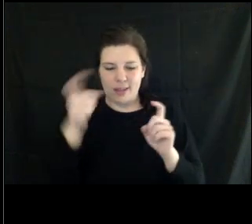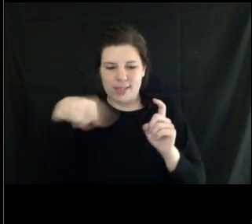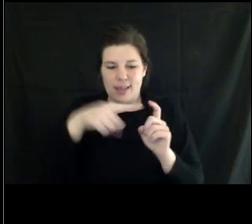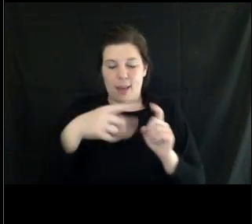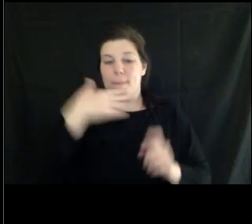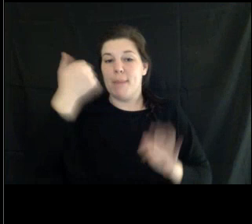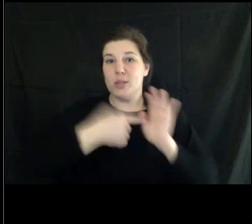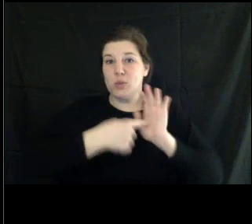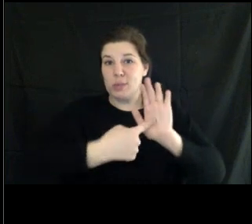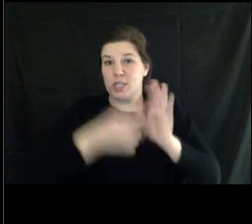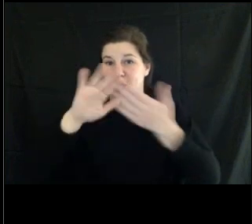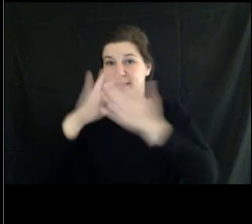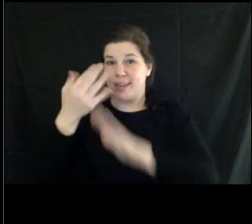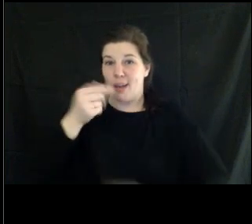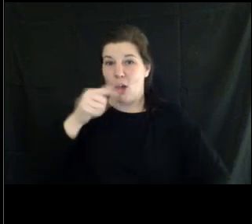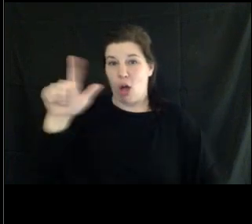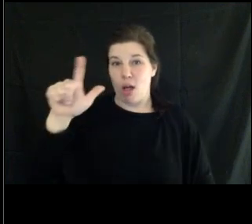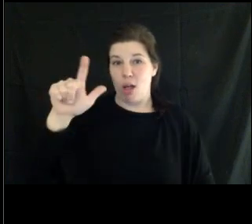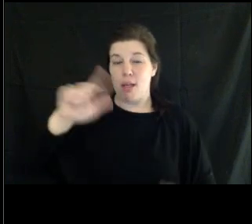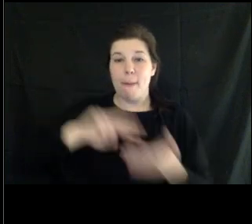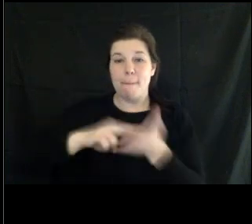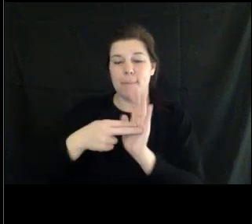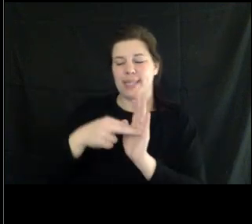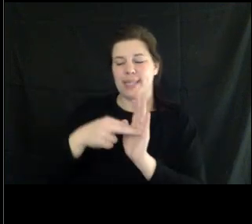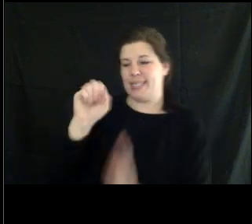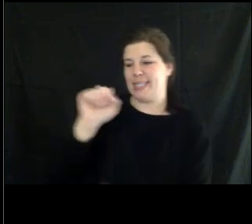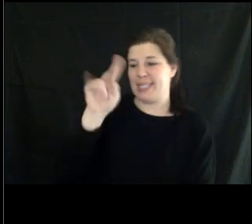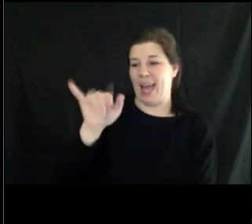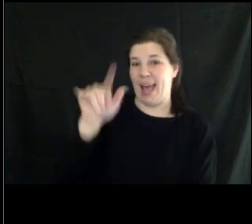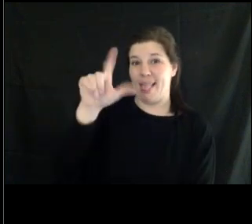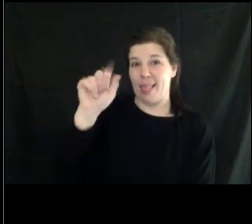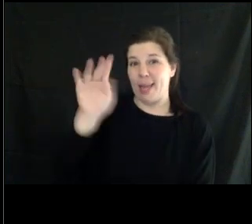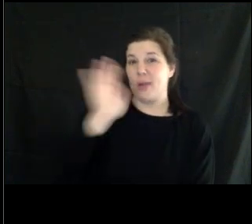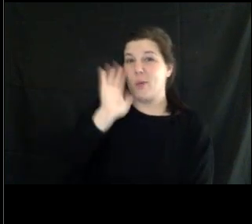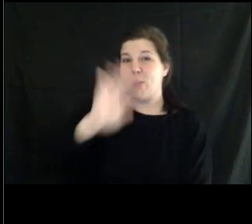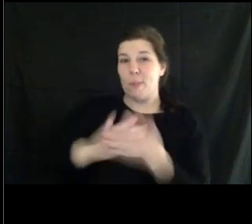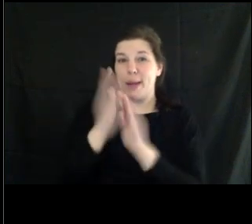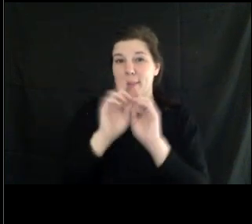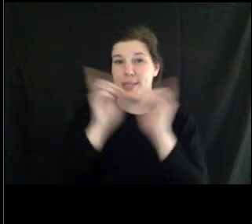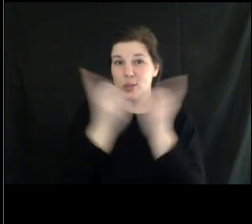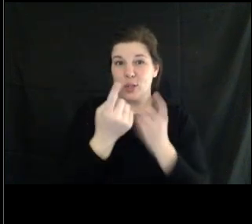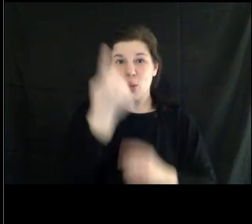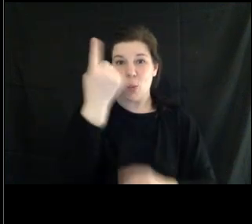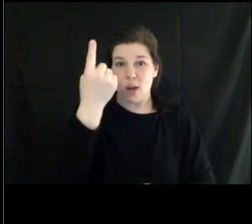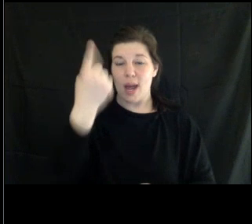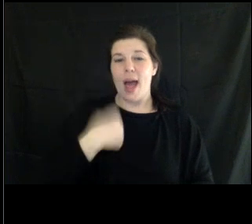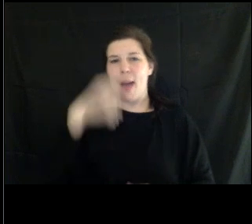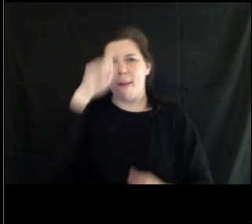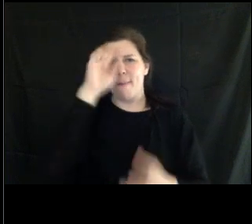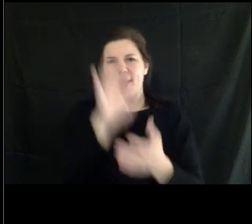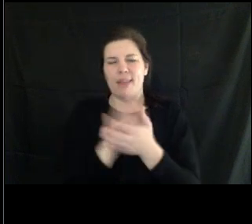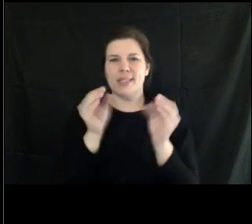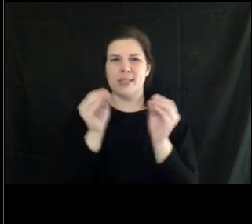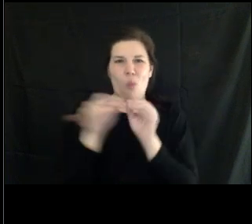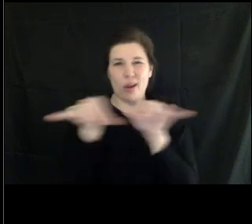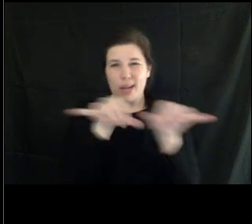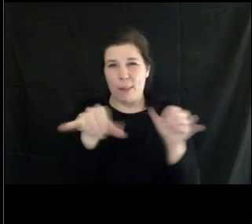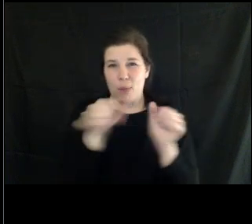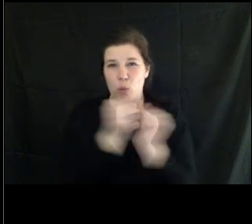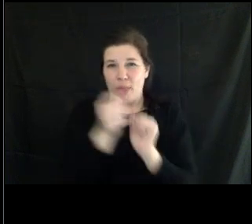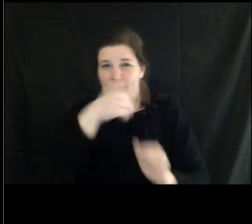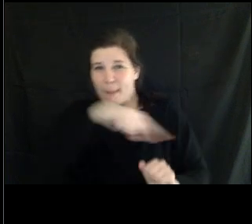Mostly this would move Sky Lake into District 1. I believe they have more in common with Gulfview Harbor, Hunters Run, Treasure Island across the